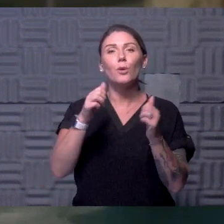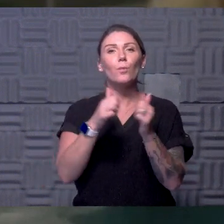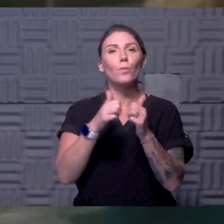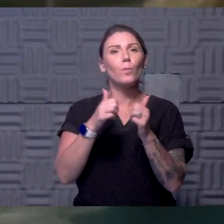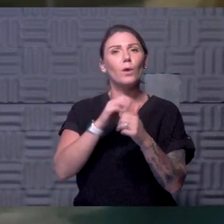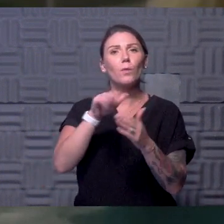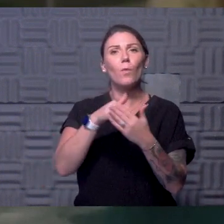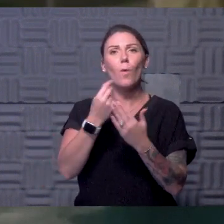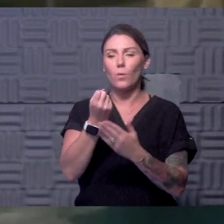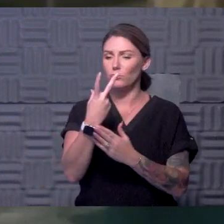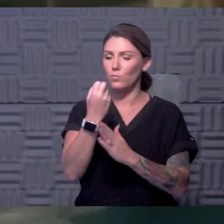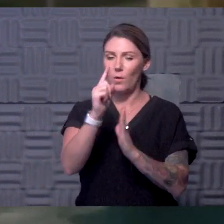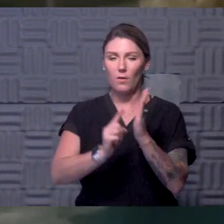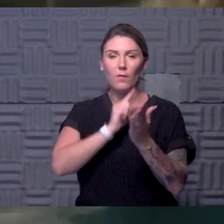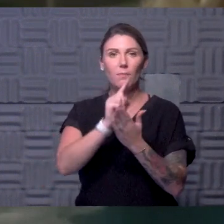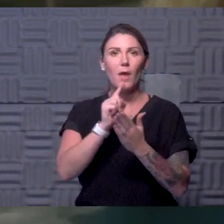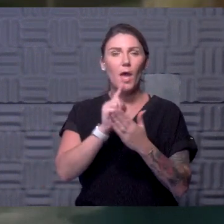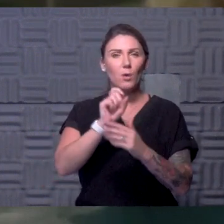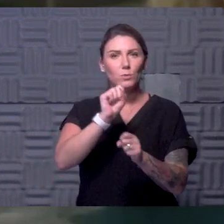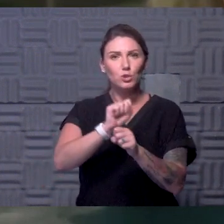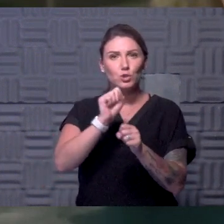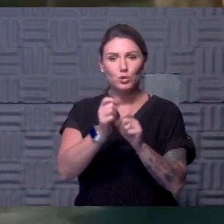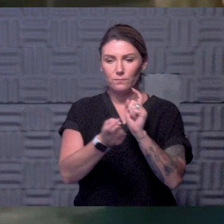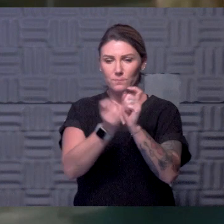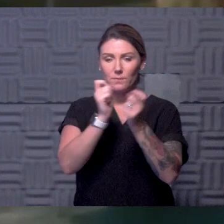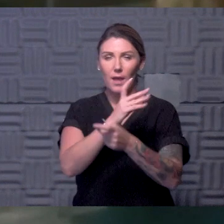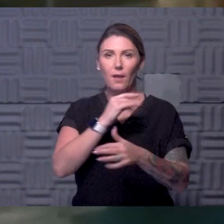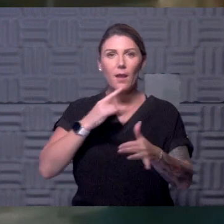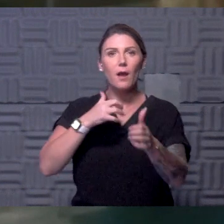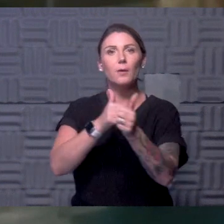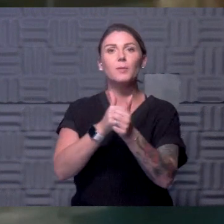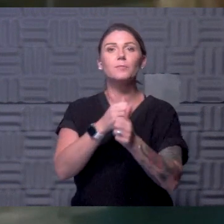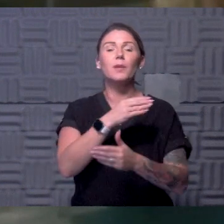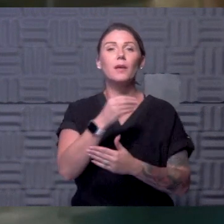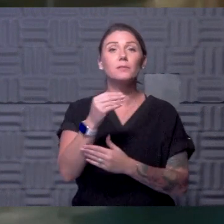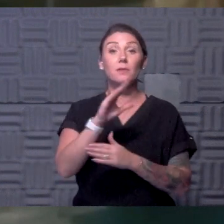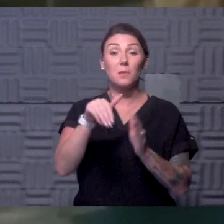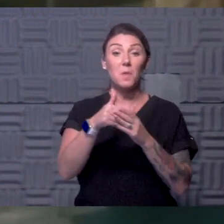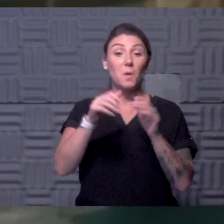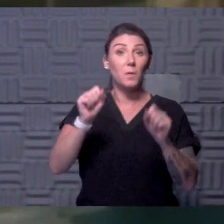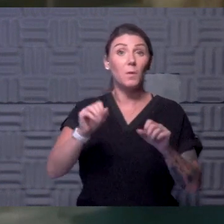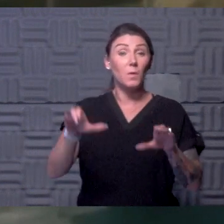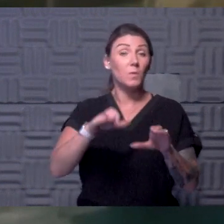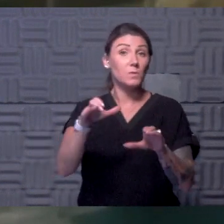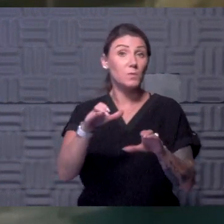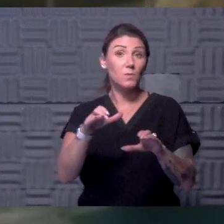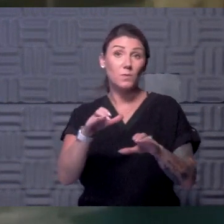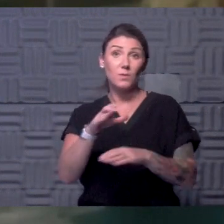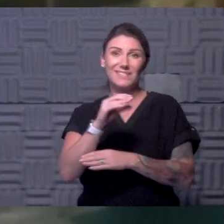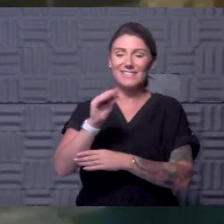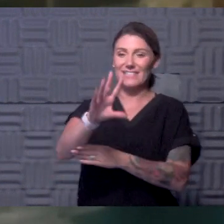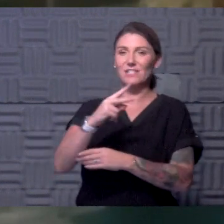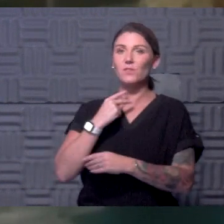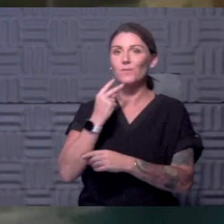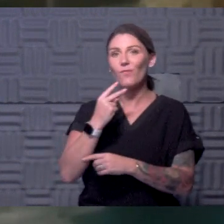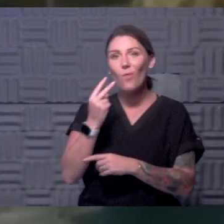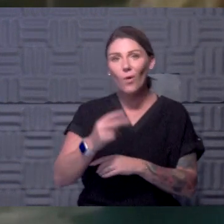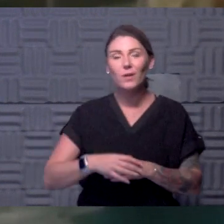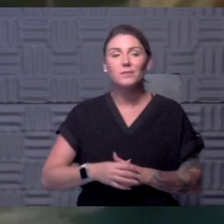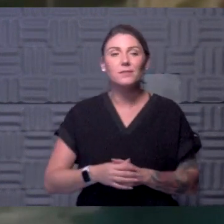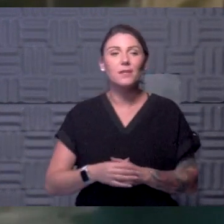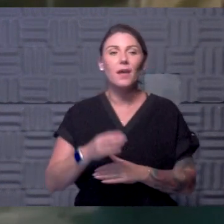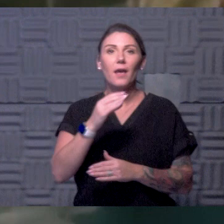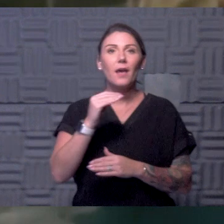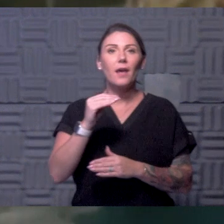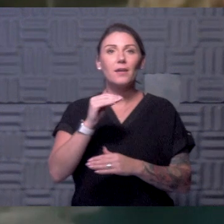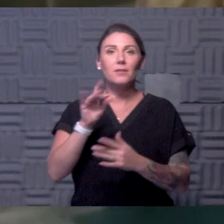every 12-hour shift and got updates, but you know, all I could do was be Scott's voice and